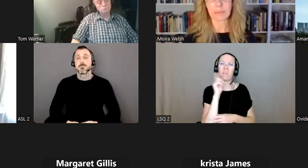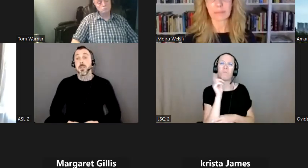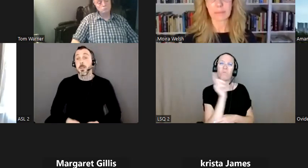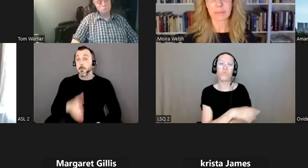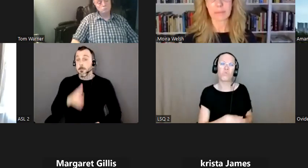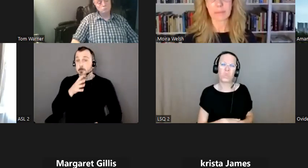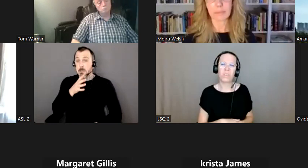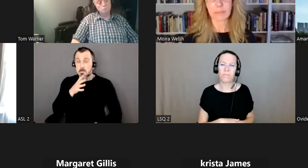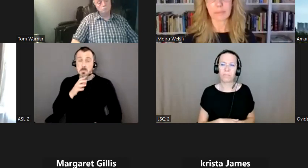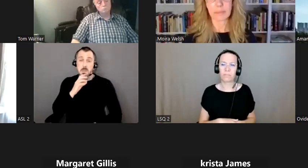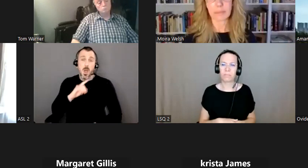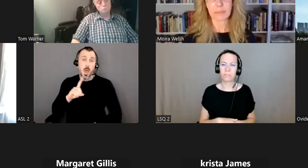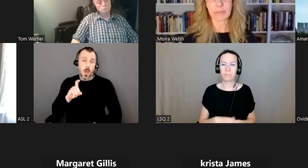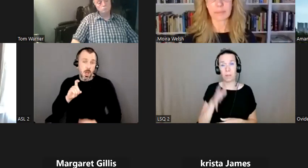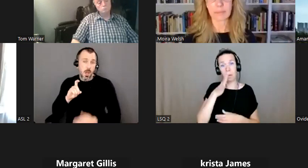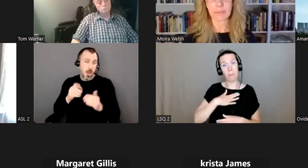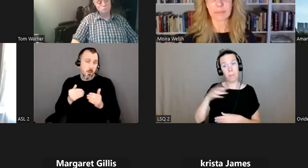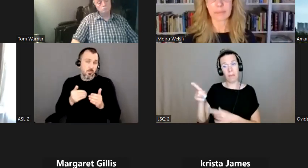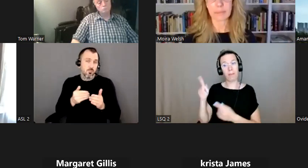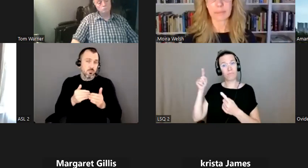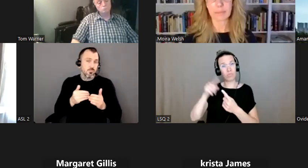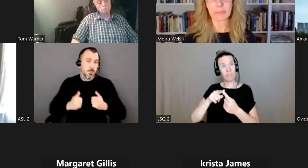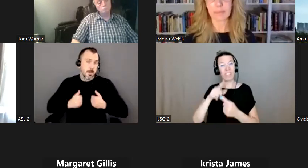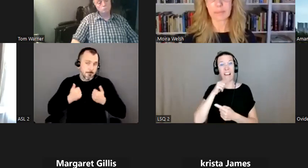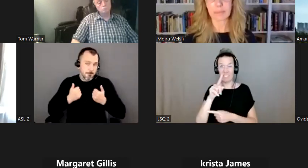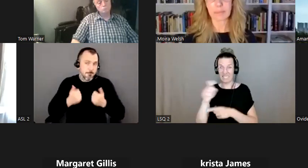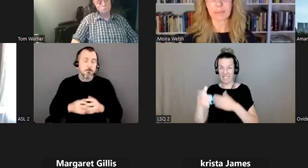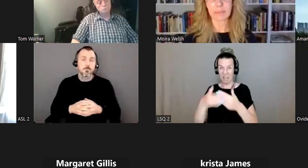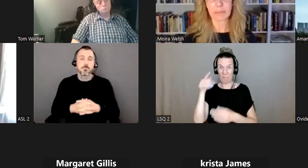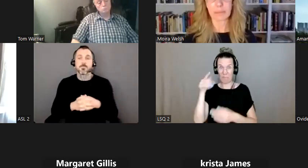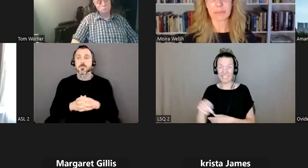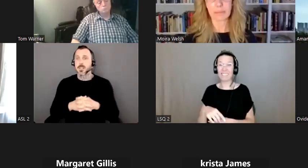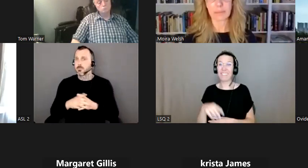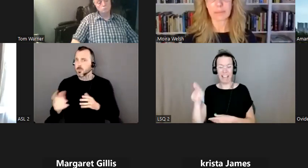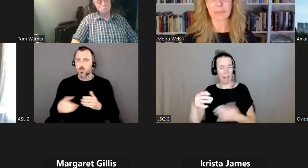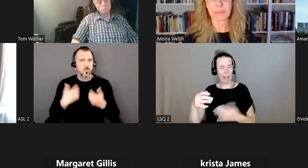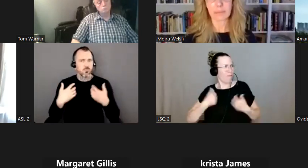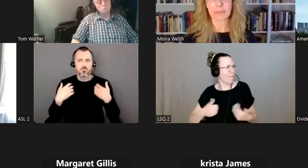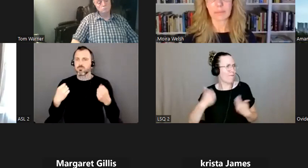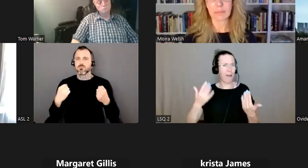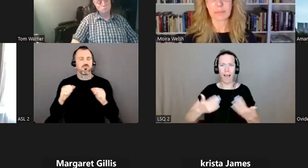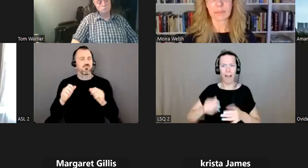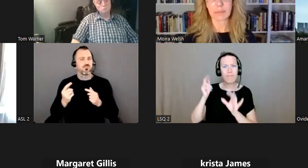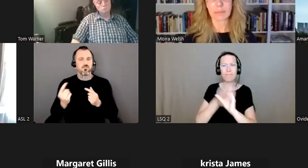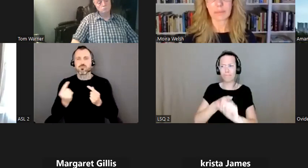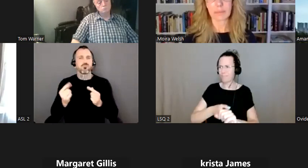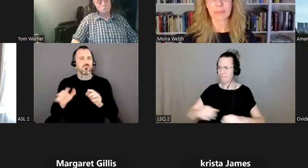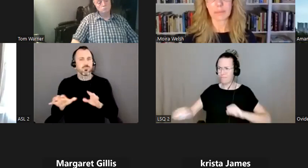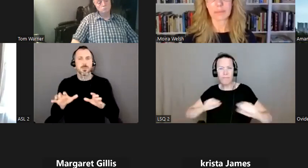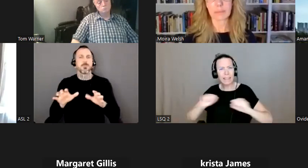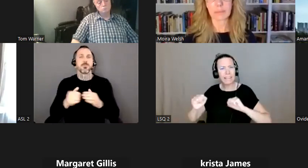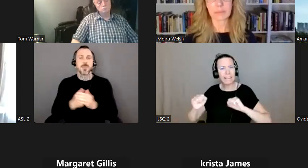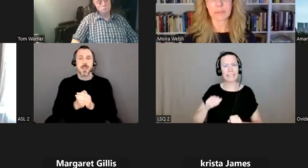to 100, and she was vital and engaged right up until just a few days before she passed